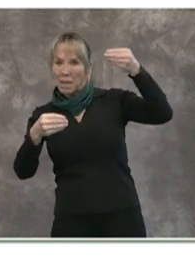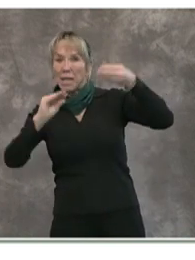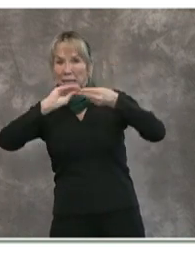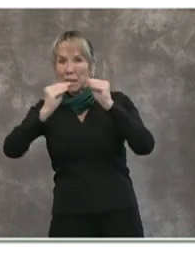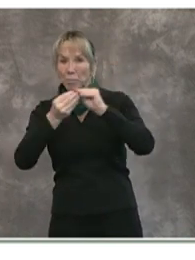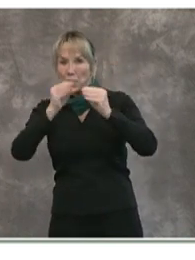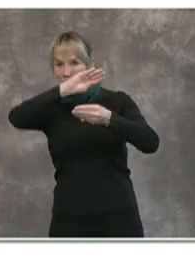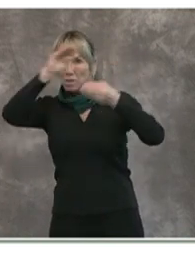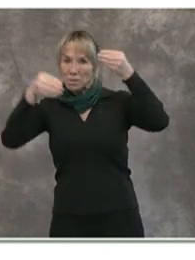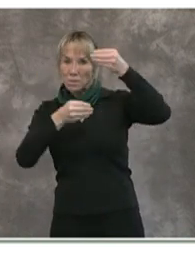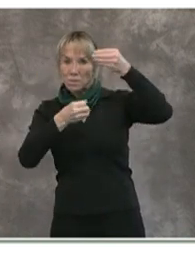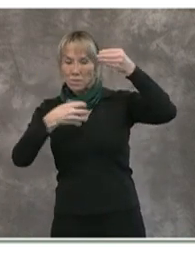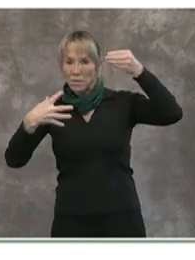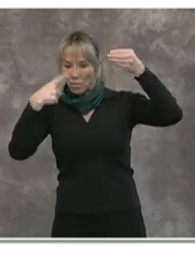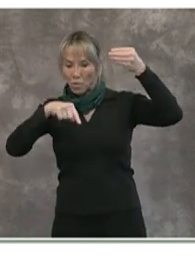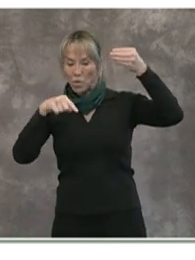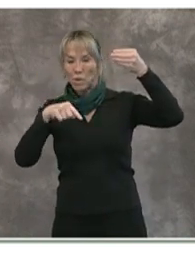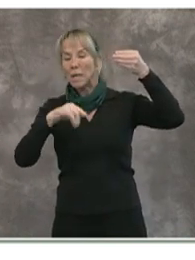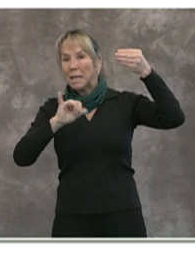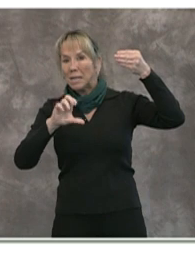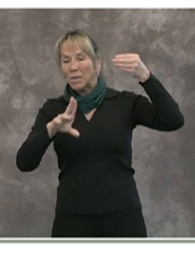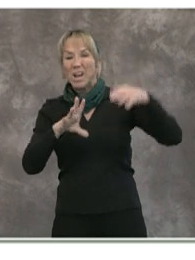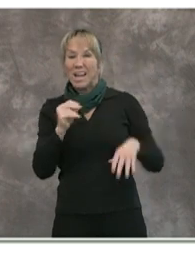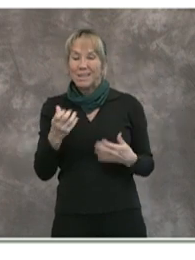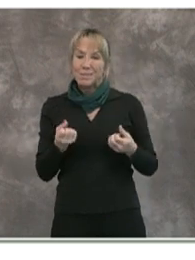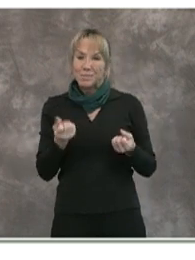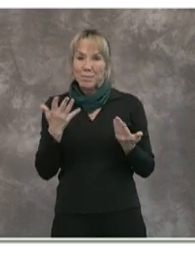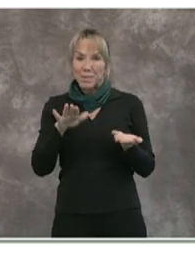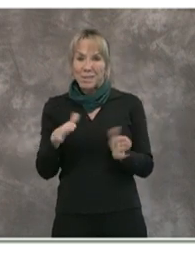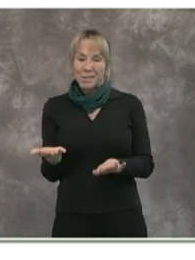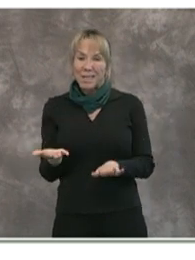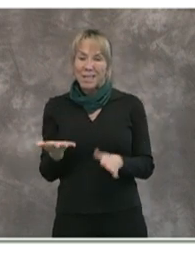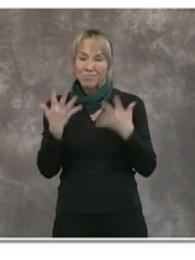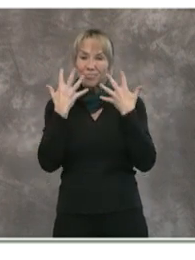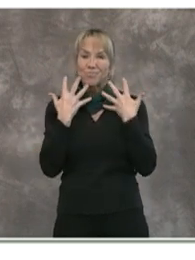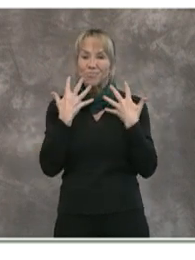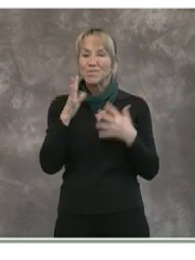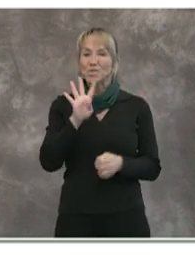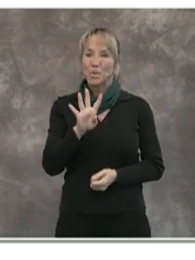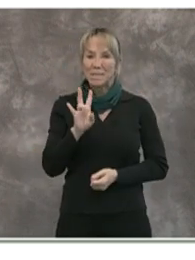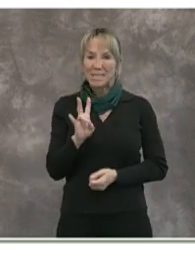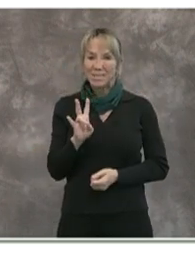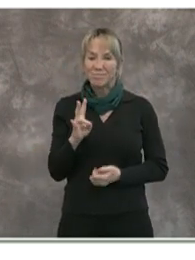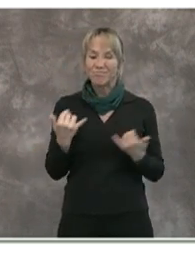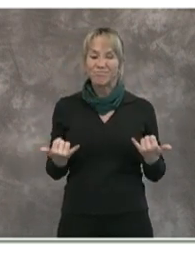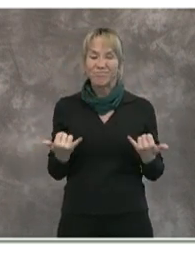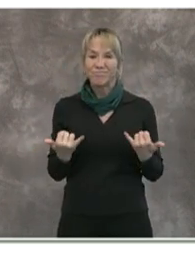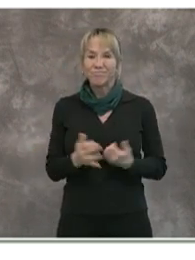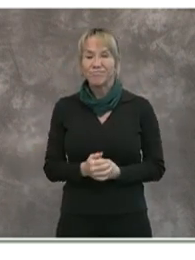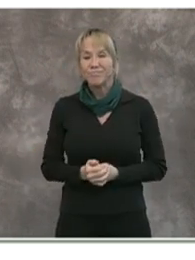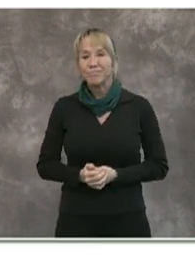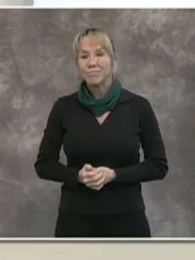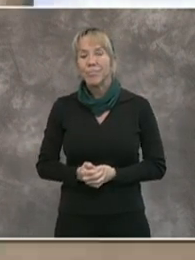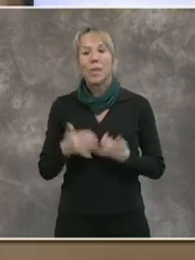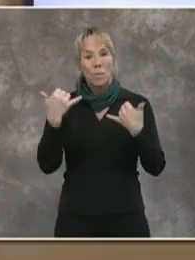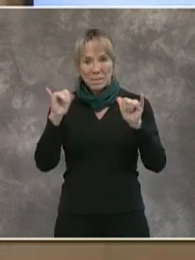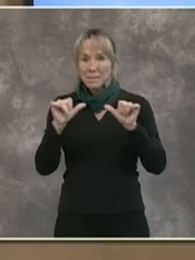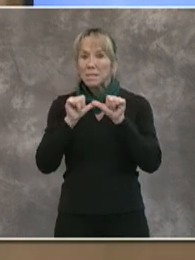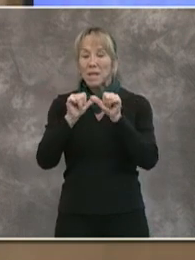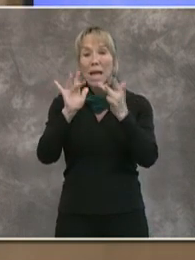hospitalized numbers, and then the unfortunate loss of life, 47 San Diegans to date. Outreach efforts